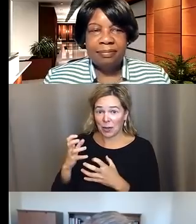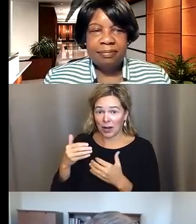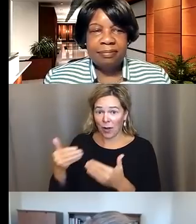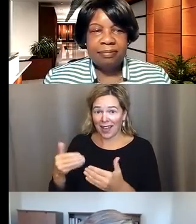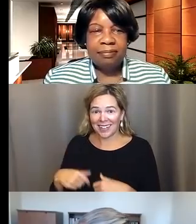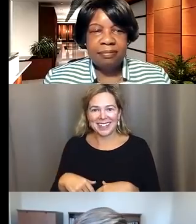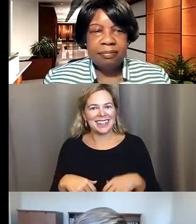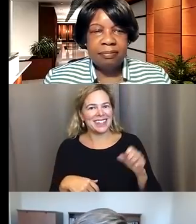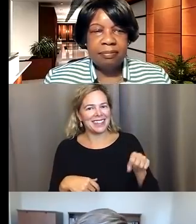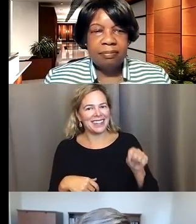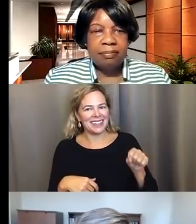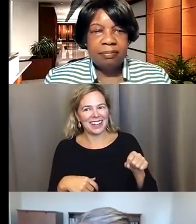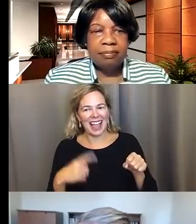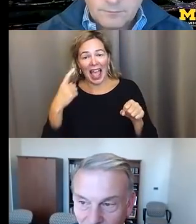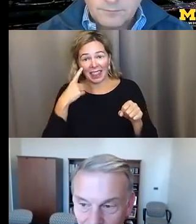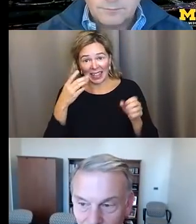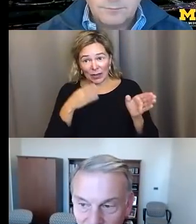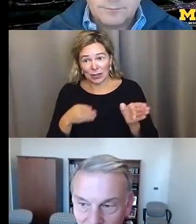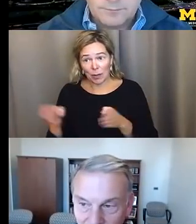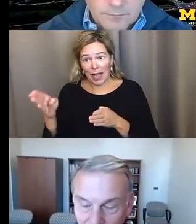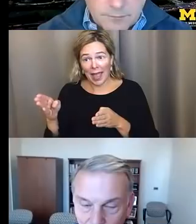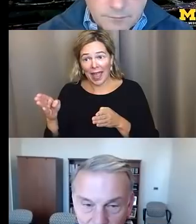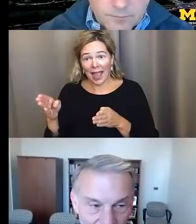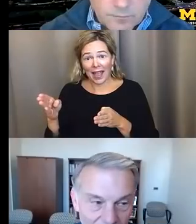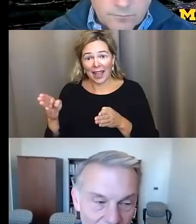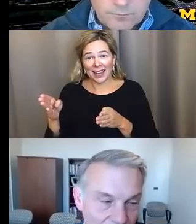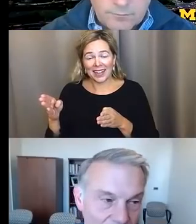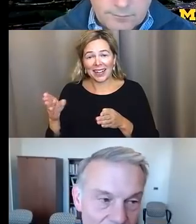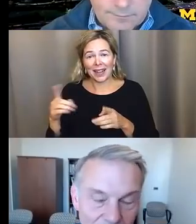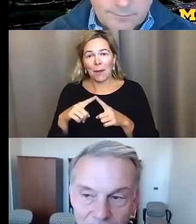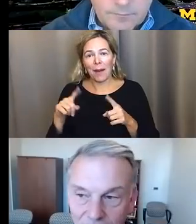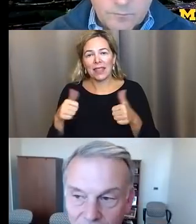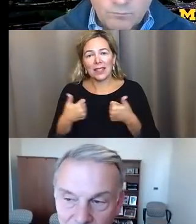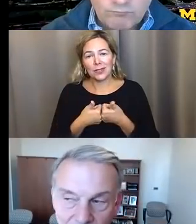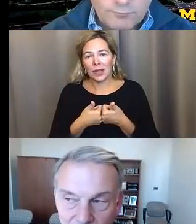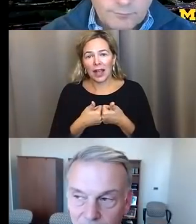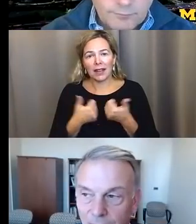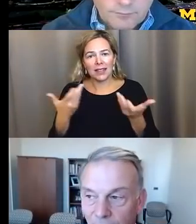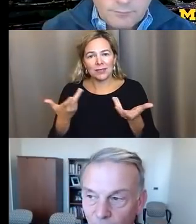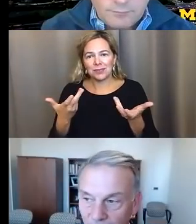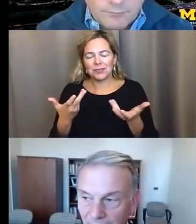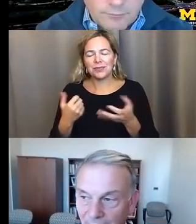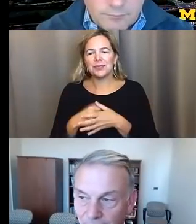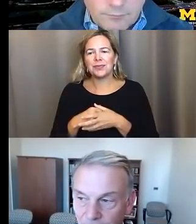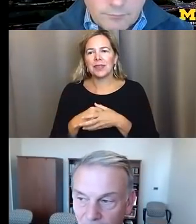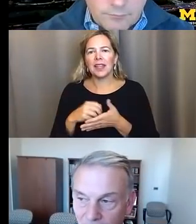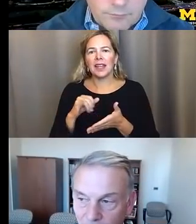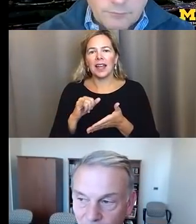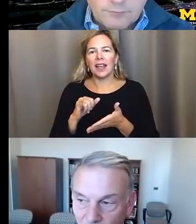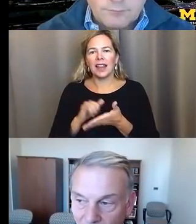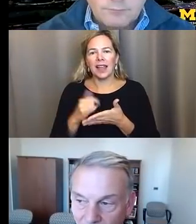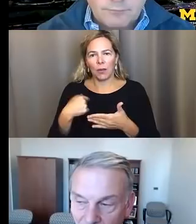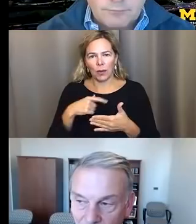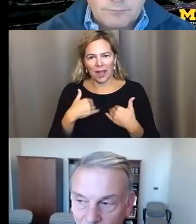I think there's a plan. It's just, it's the challenge is that that